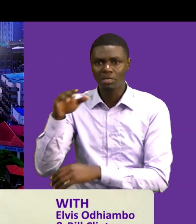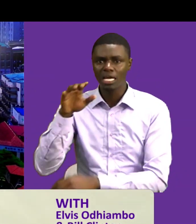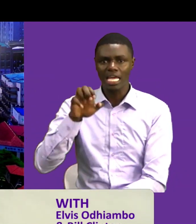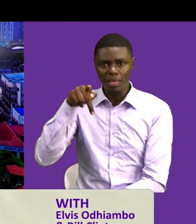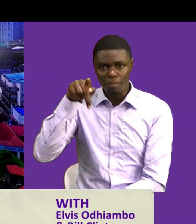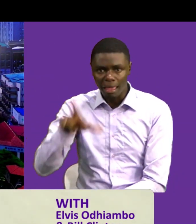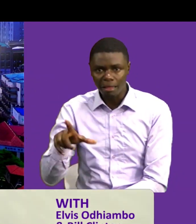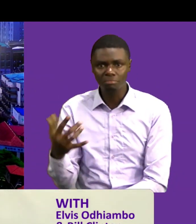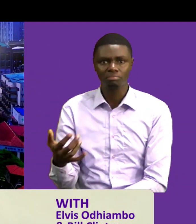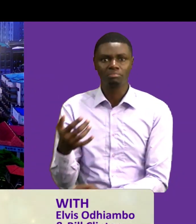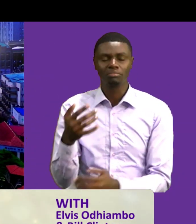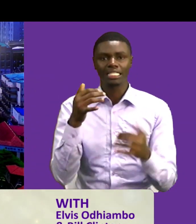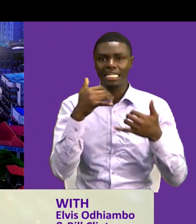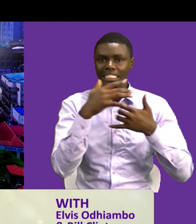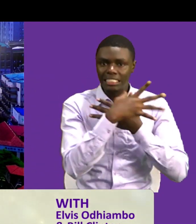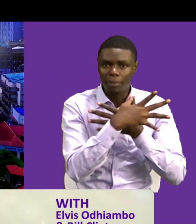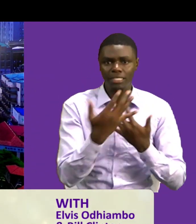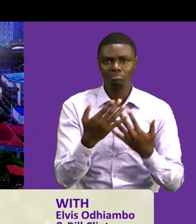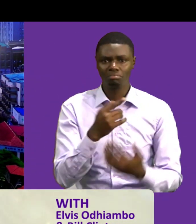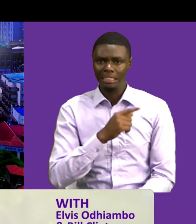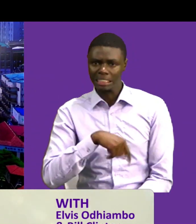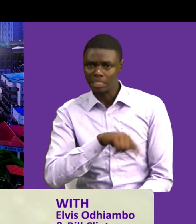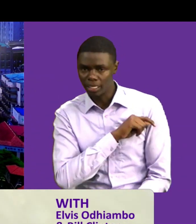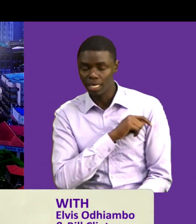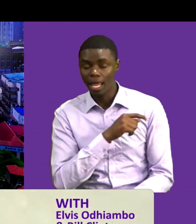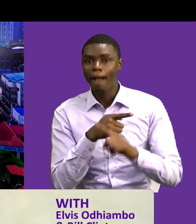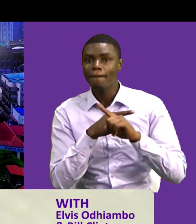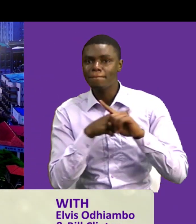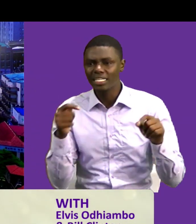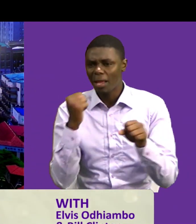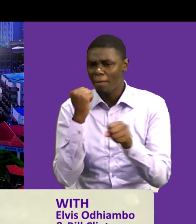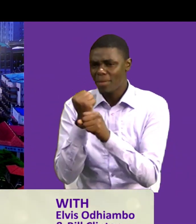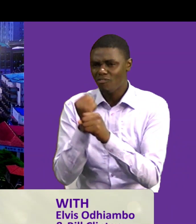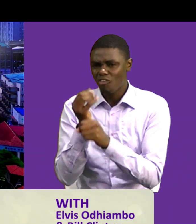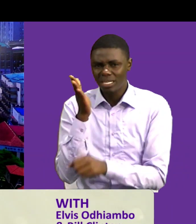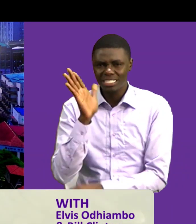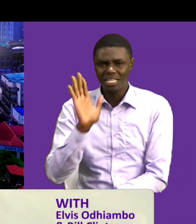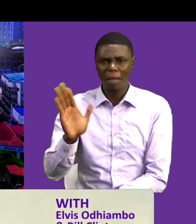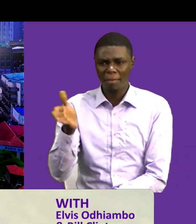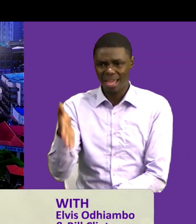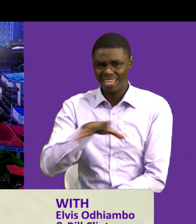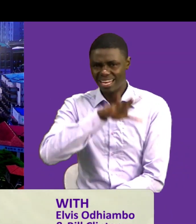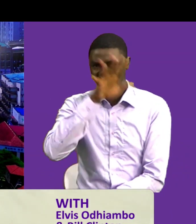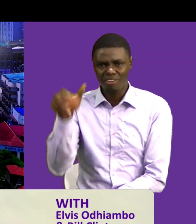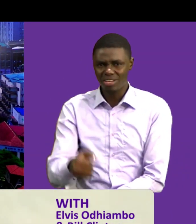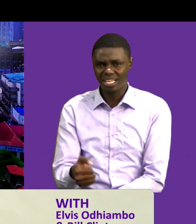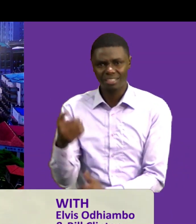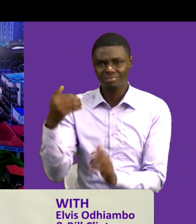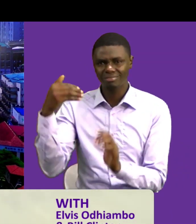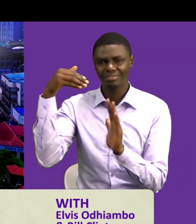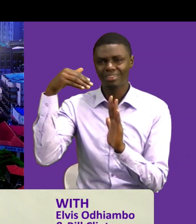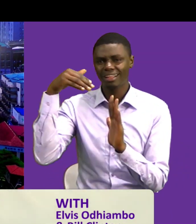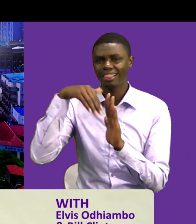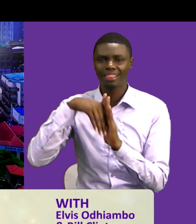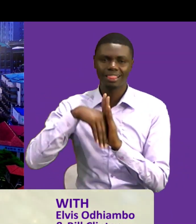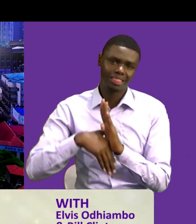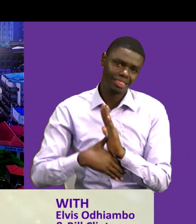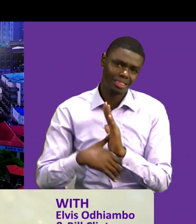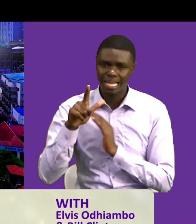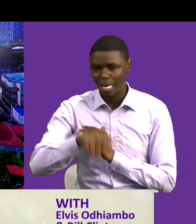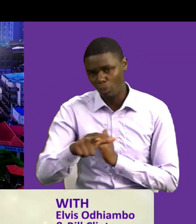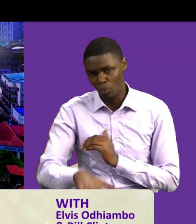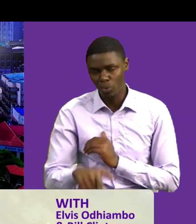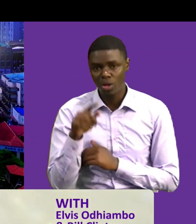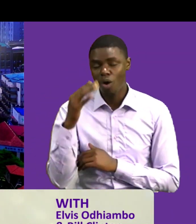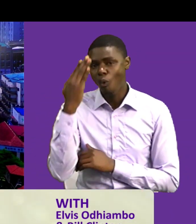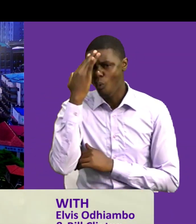EPL, Germany, Spain, but their performance back here in Africa have been a bit low.